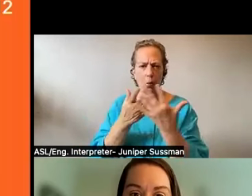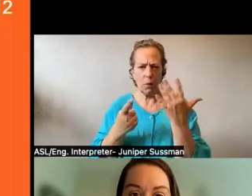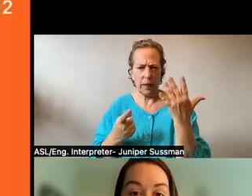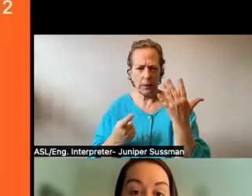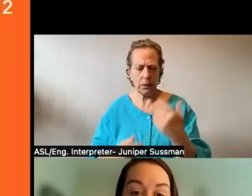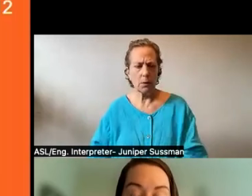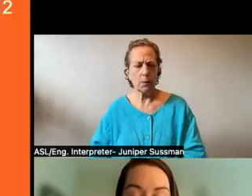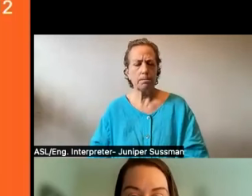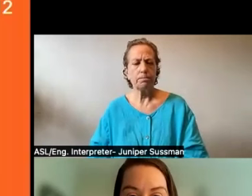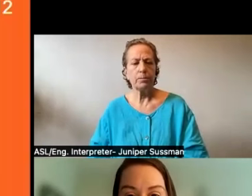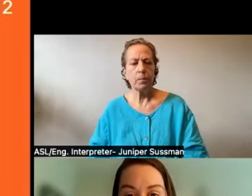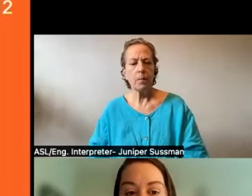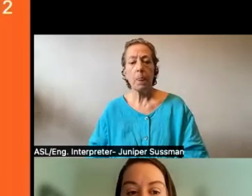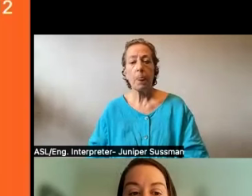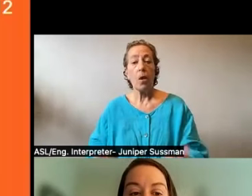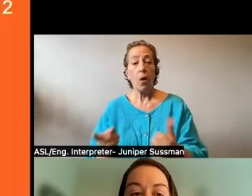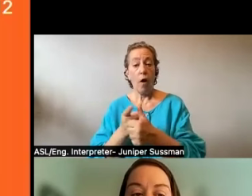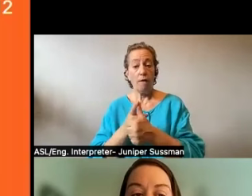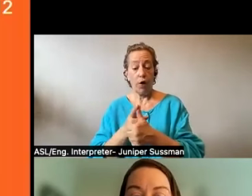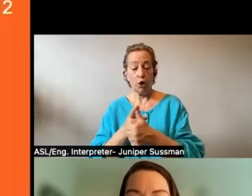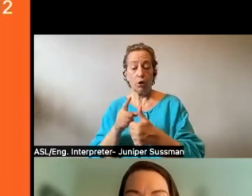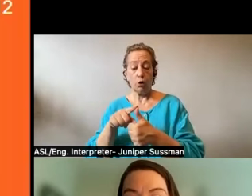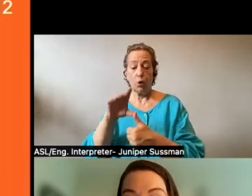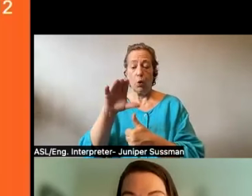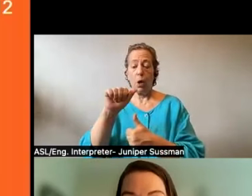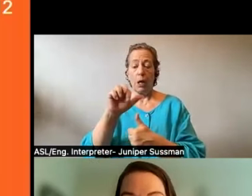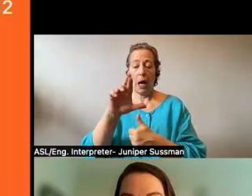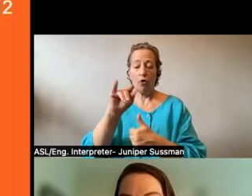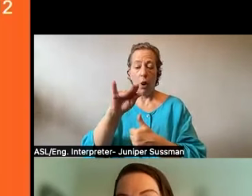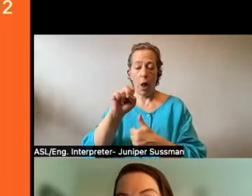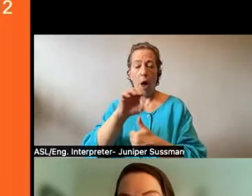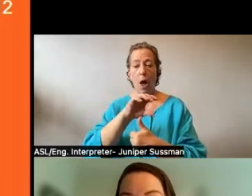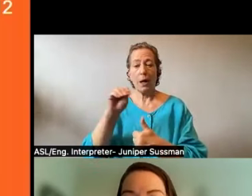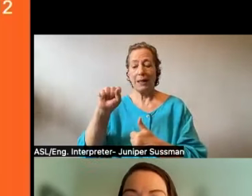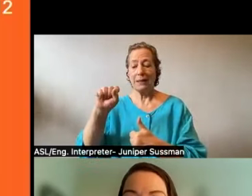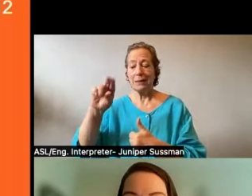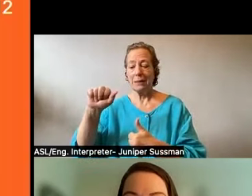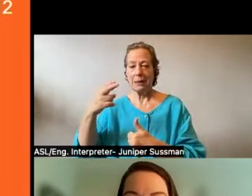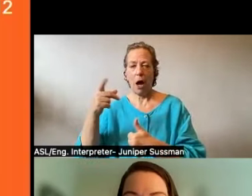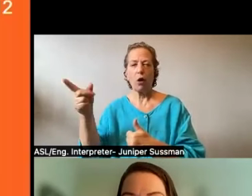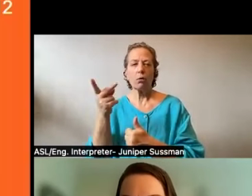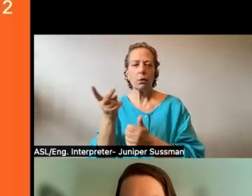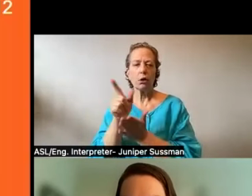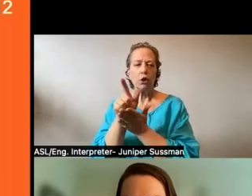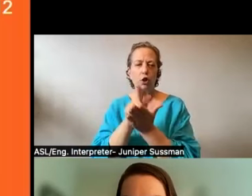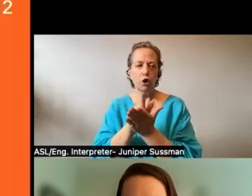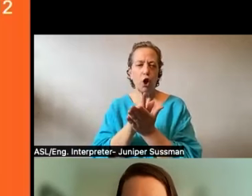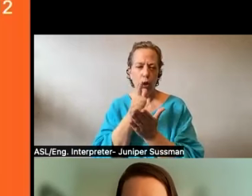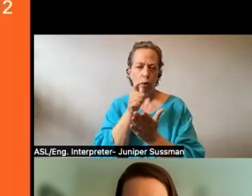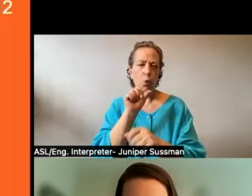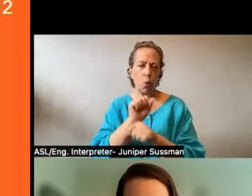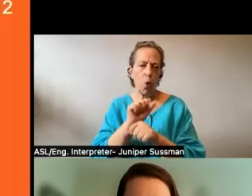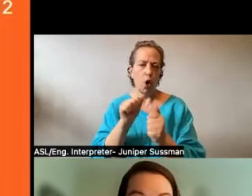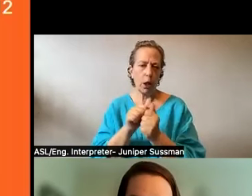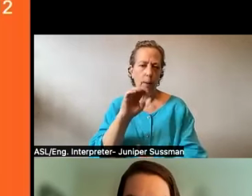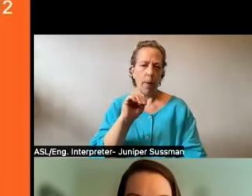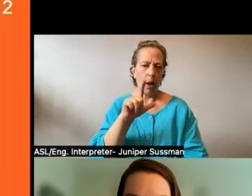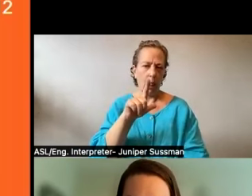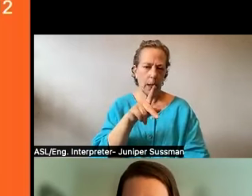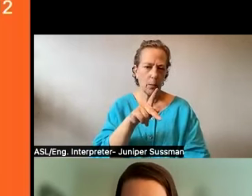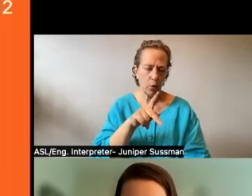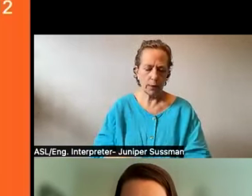both to Caroline and to Sarah, two of the attorneys who either are currently or have worked in a medical legal practice, a